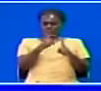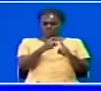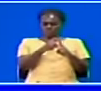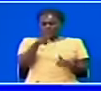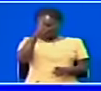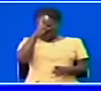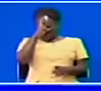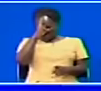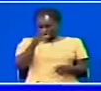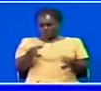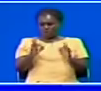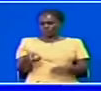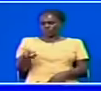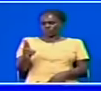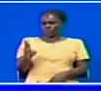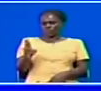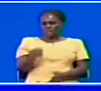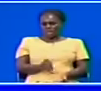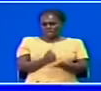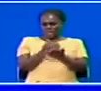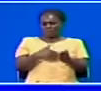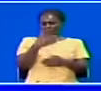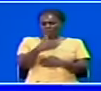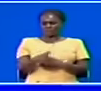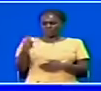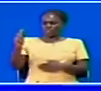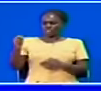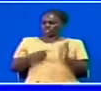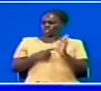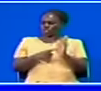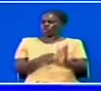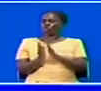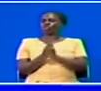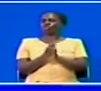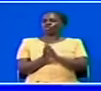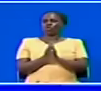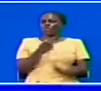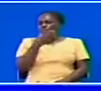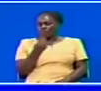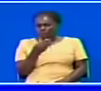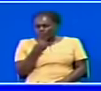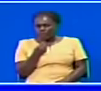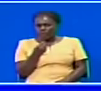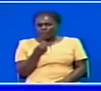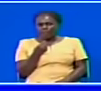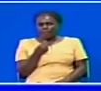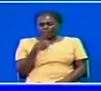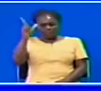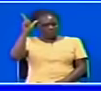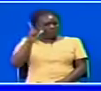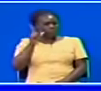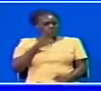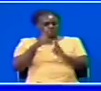by police officers. The assistance comes after KTN News highlighted the plight of Adan Abdirahman. Elvis